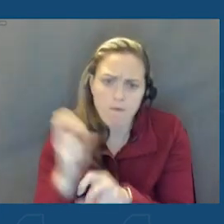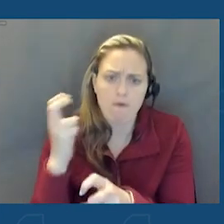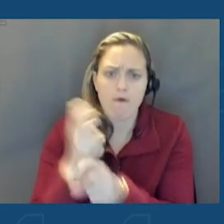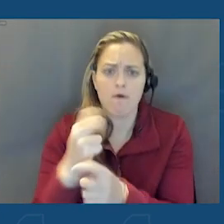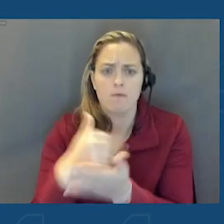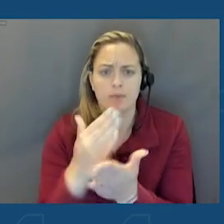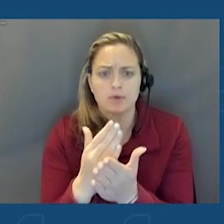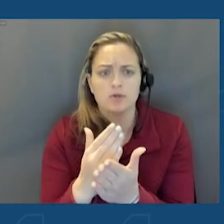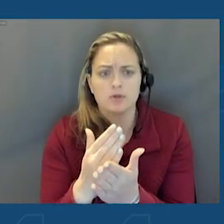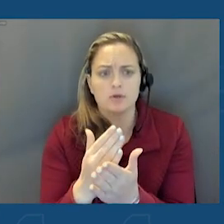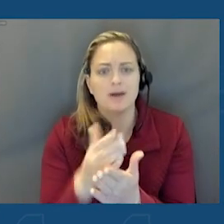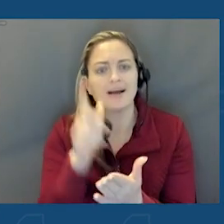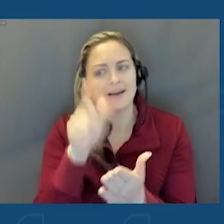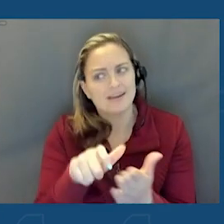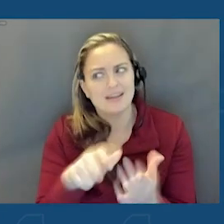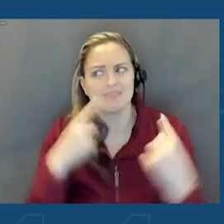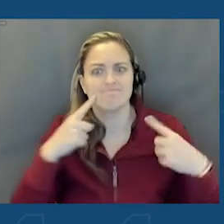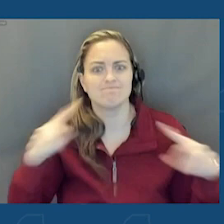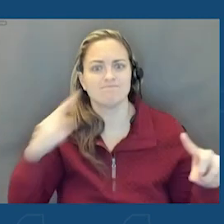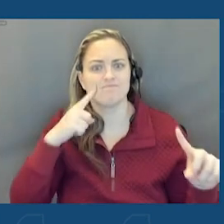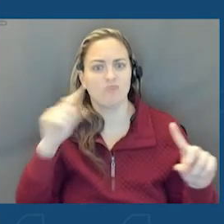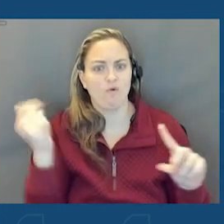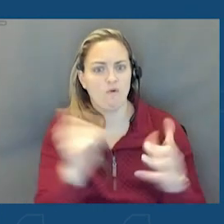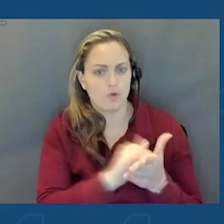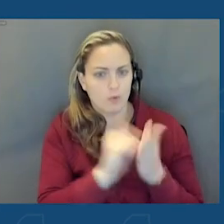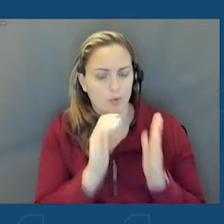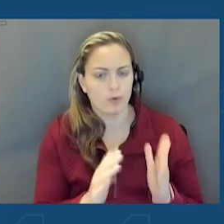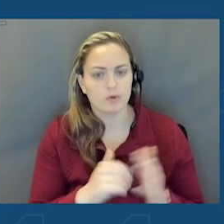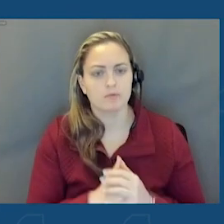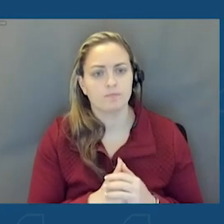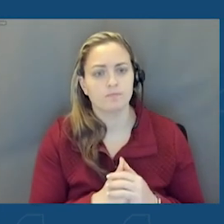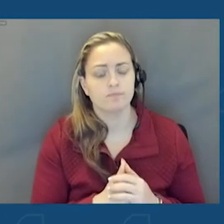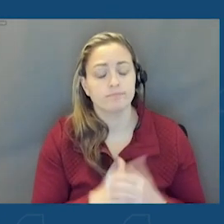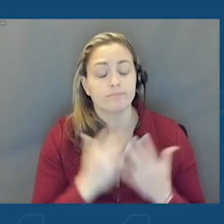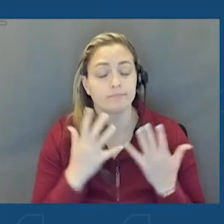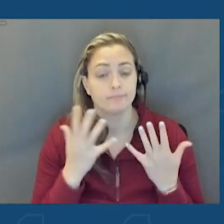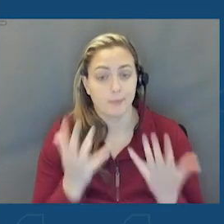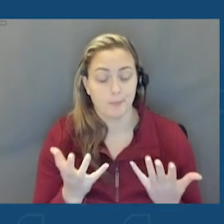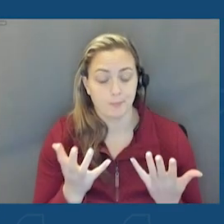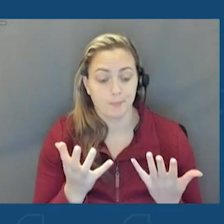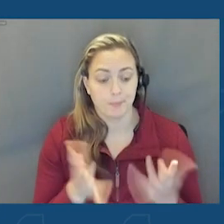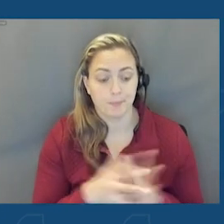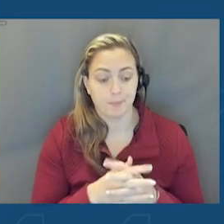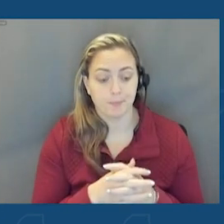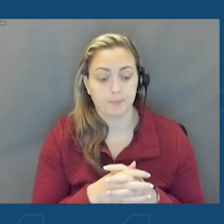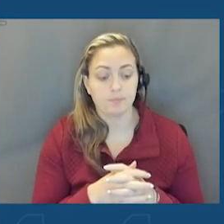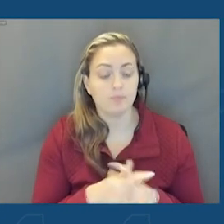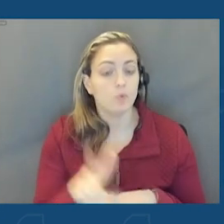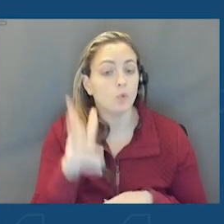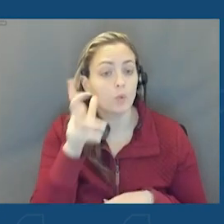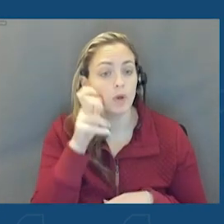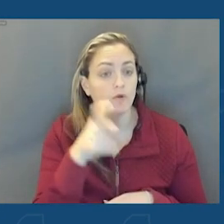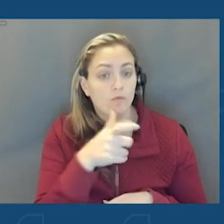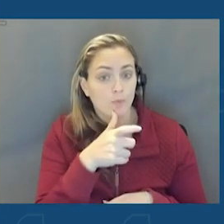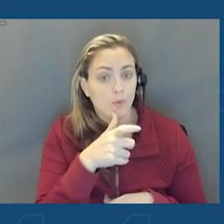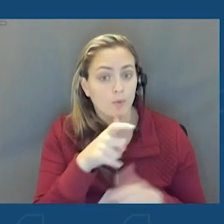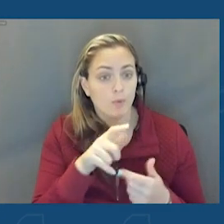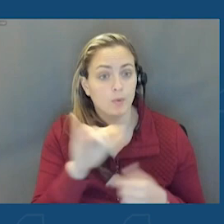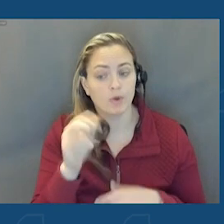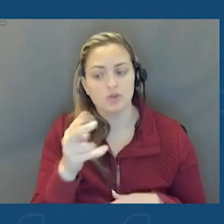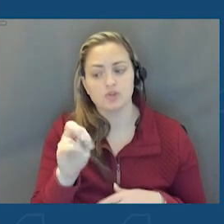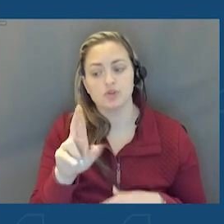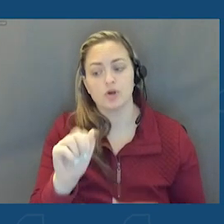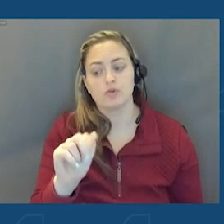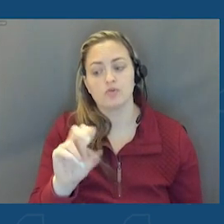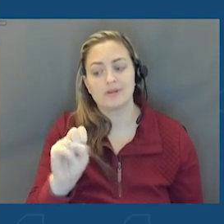that I needed to deliver for all New Yorkers. And so, you're going to hear from Chandra Singh in a couple of minutes, what